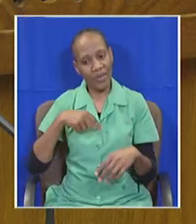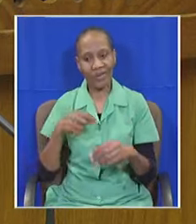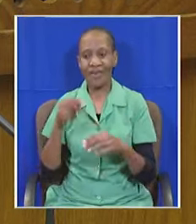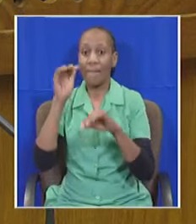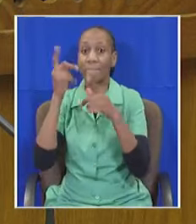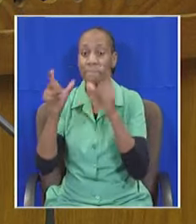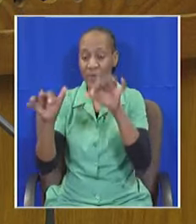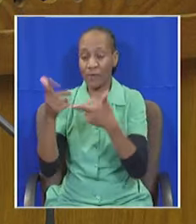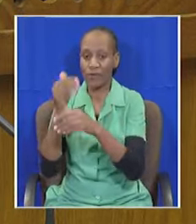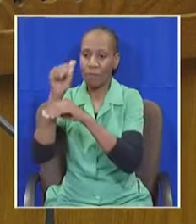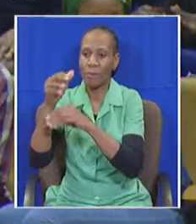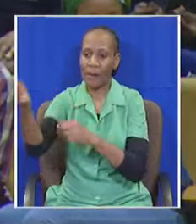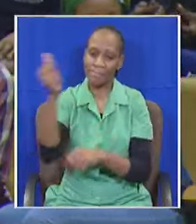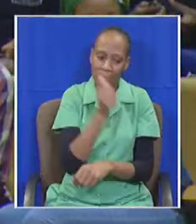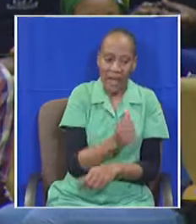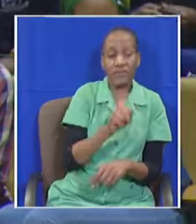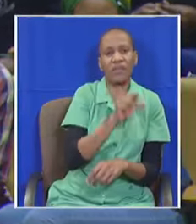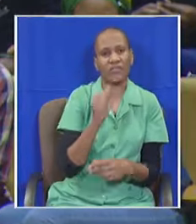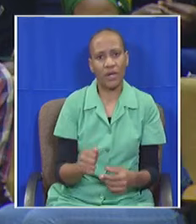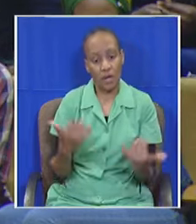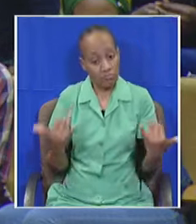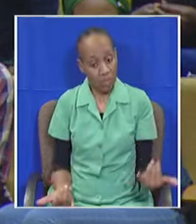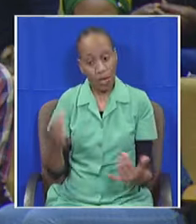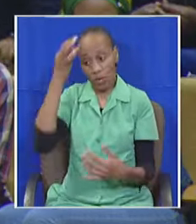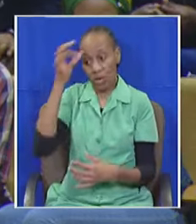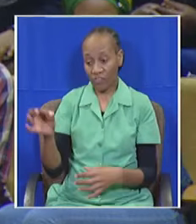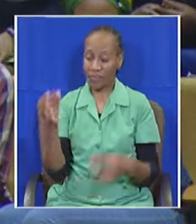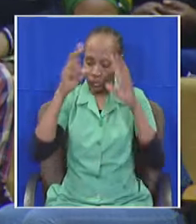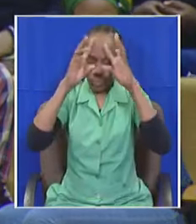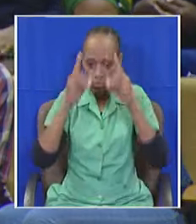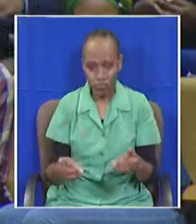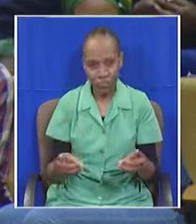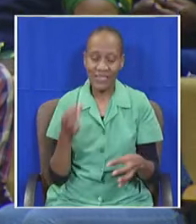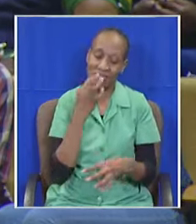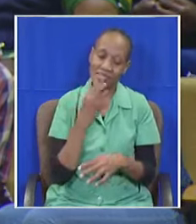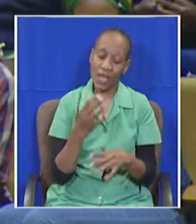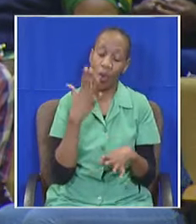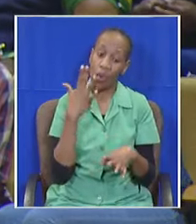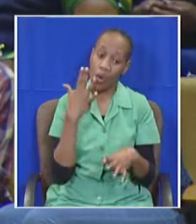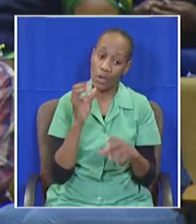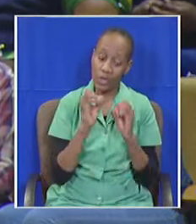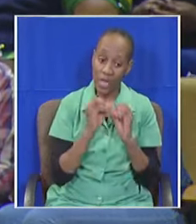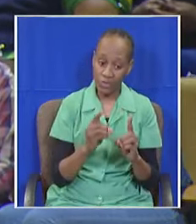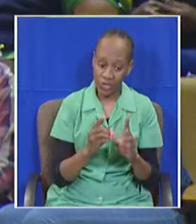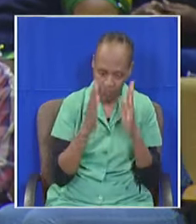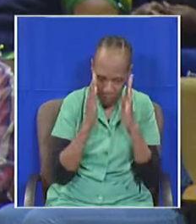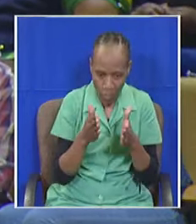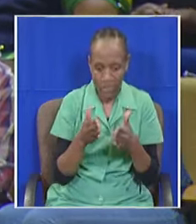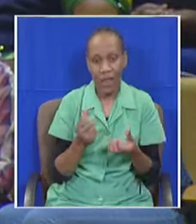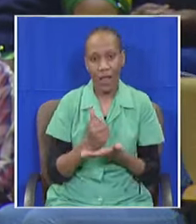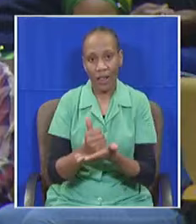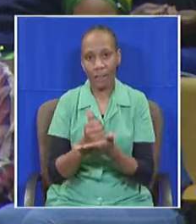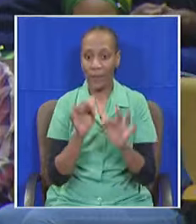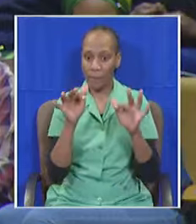This is the reason why our government took an informed decision to make education, job creation, and decent work its number one priority for the